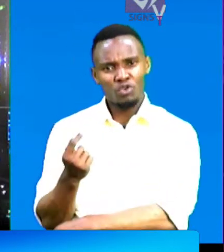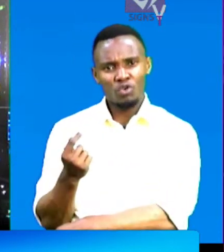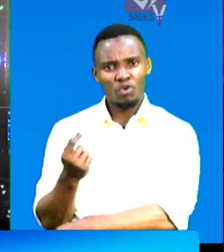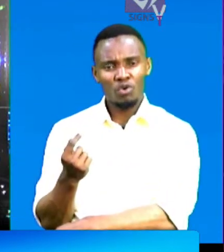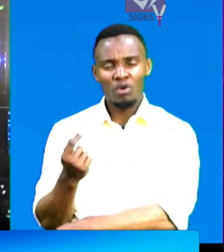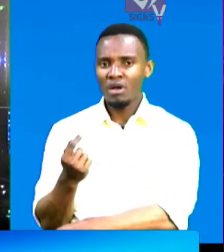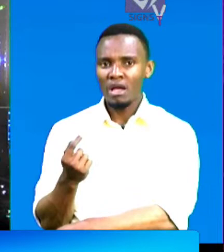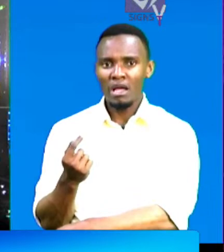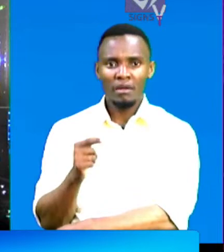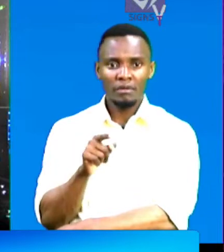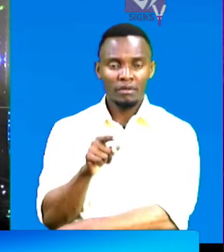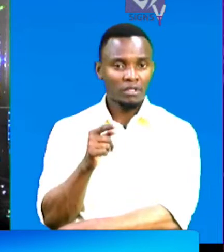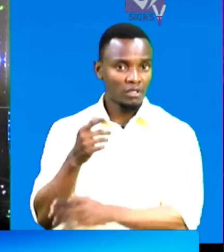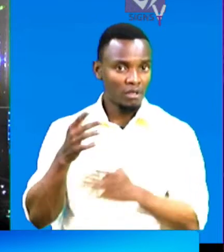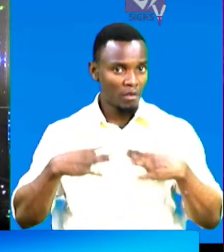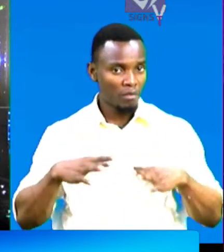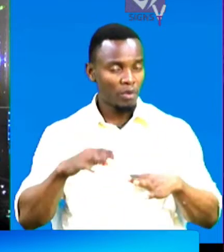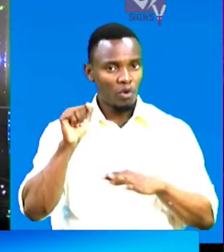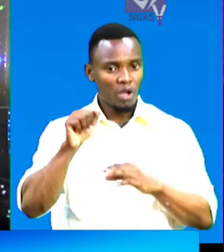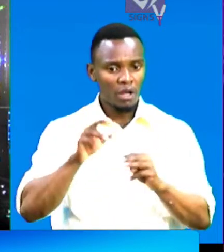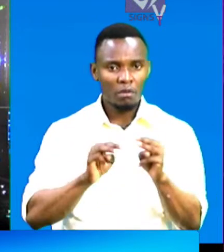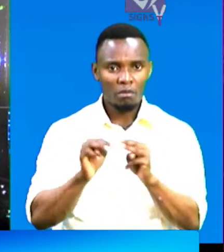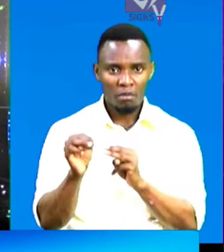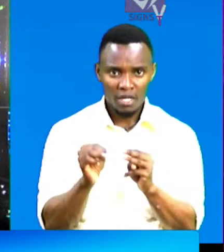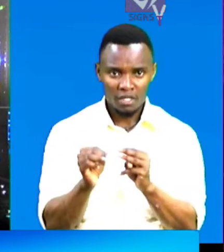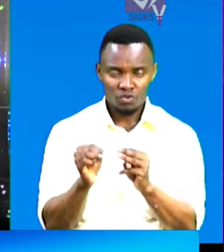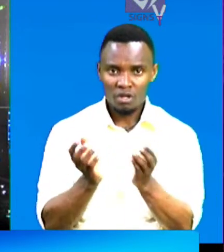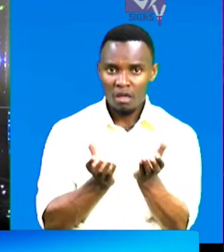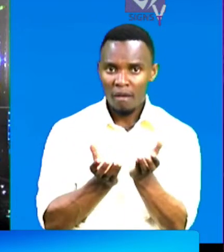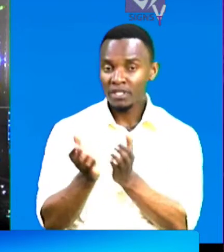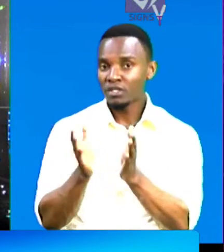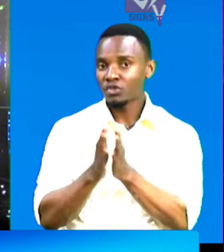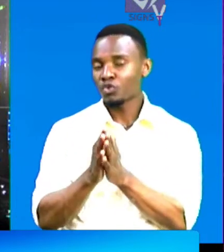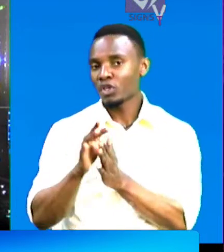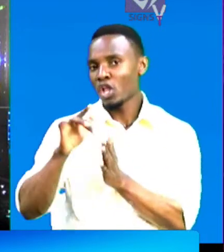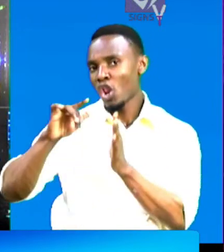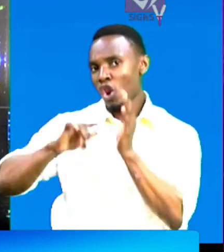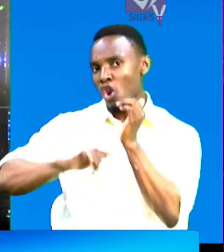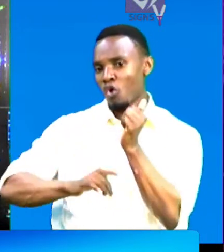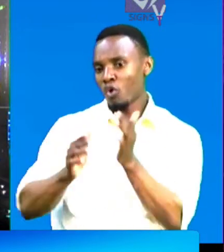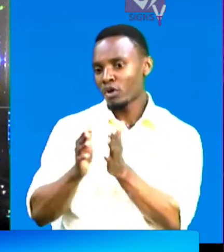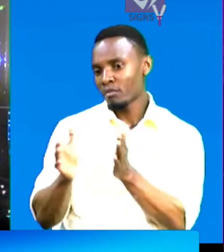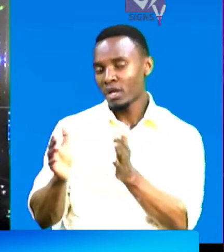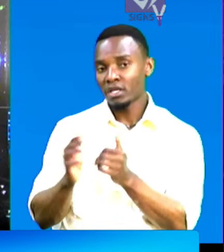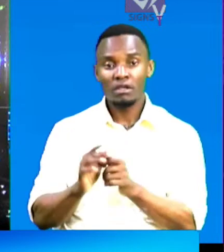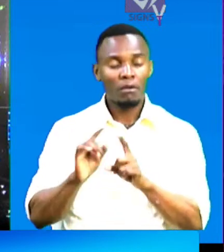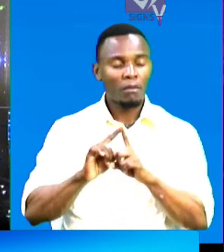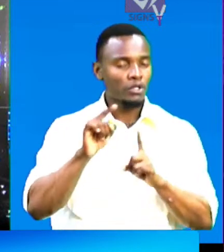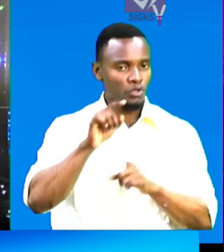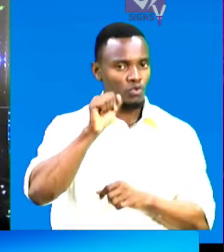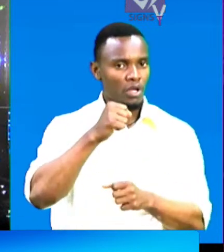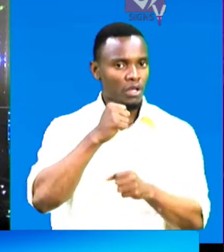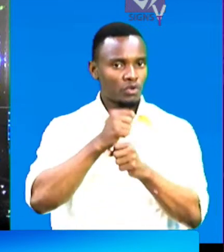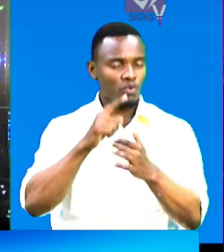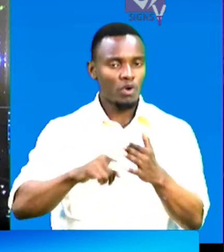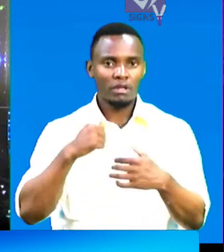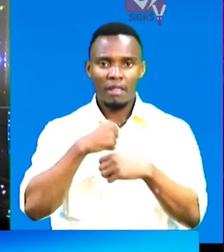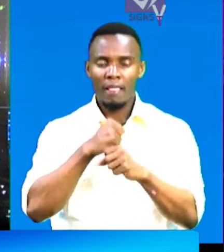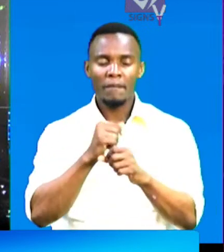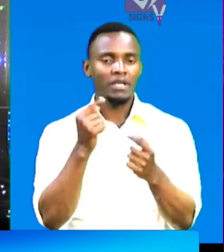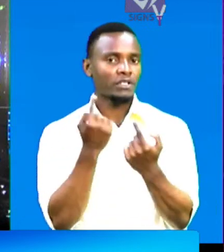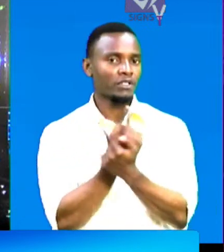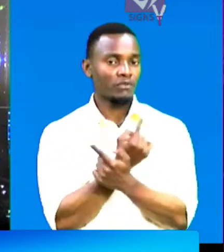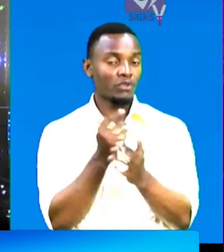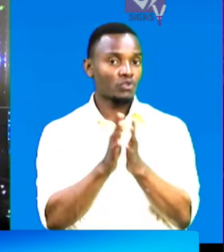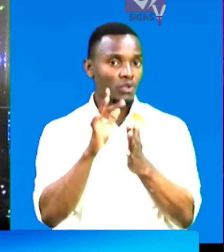the business with low margins. However, you can make a difference by making a high